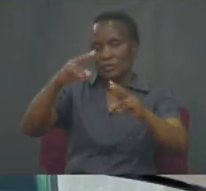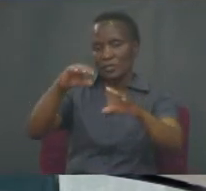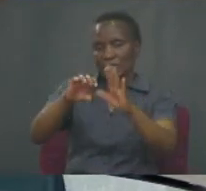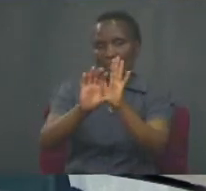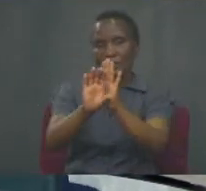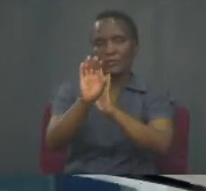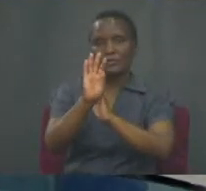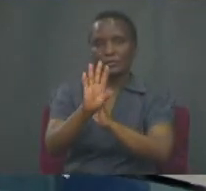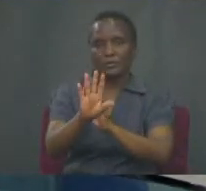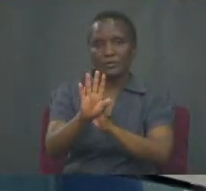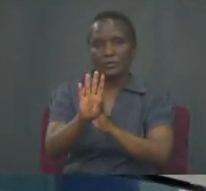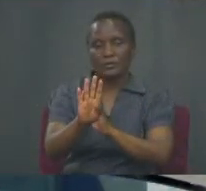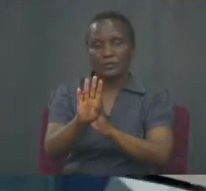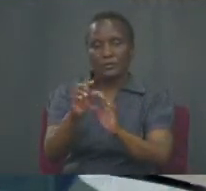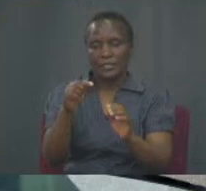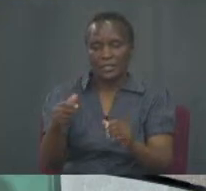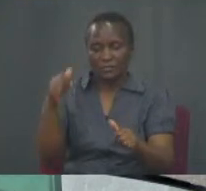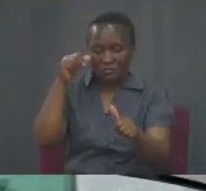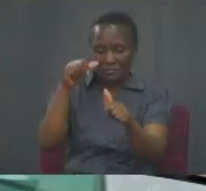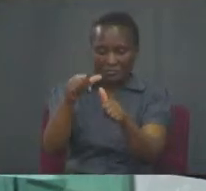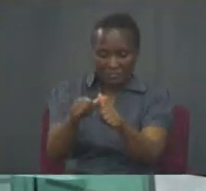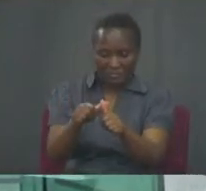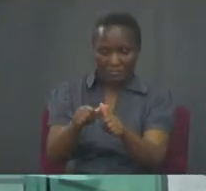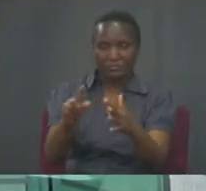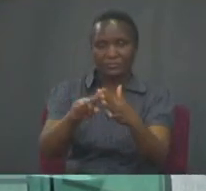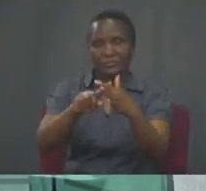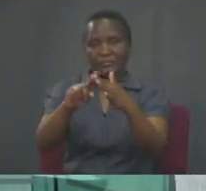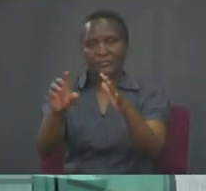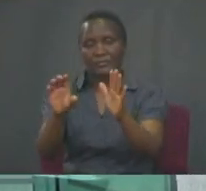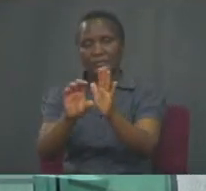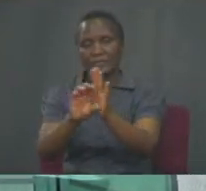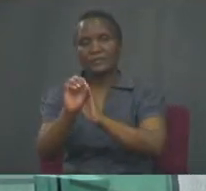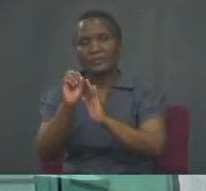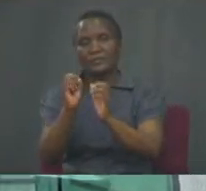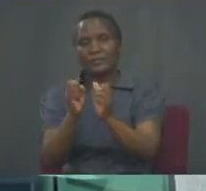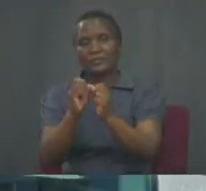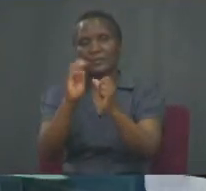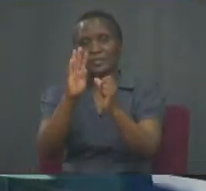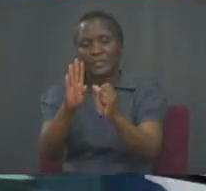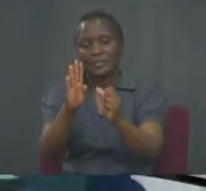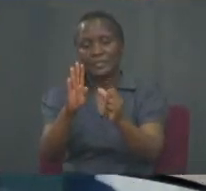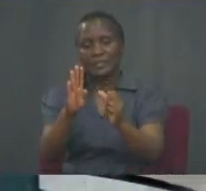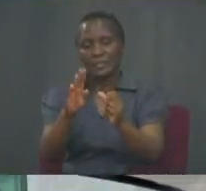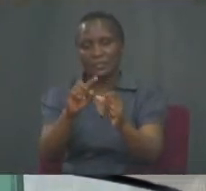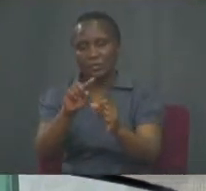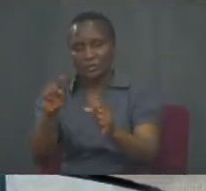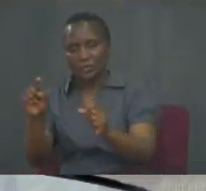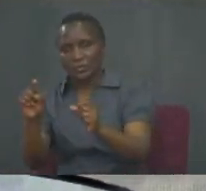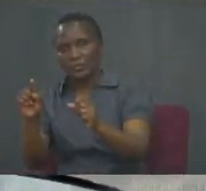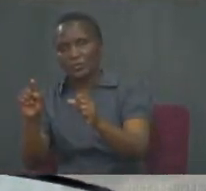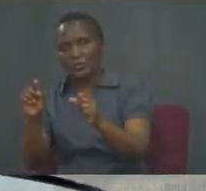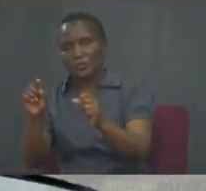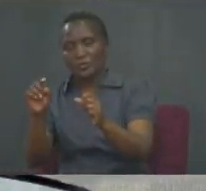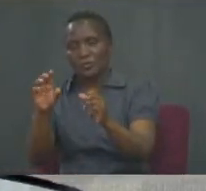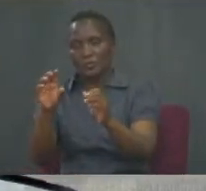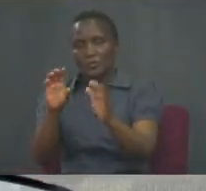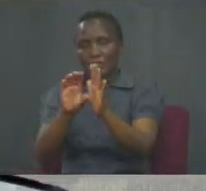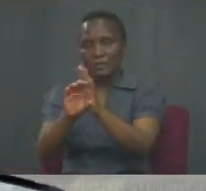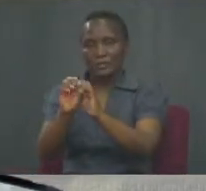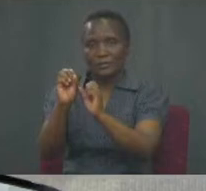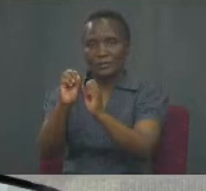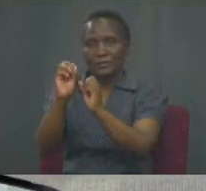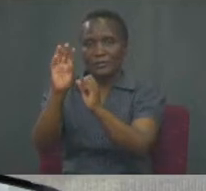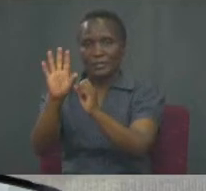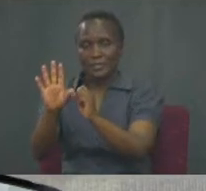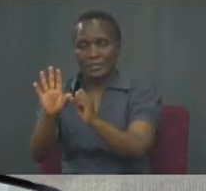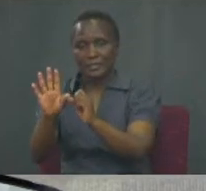reminds me of Exodus 14 and Exodus 15. Exodus 14 is a narration of the